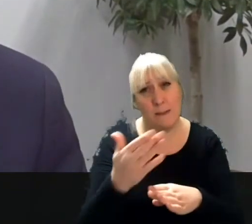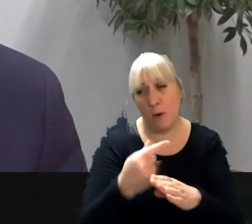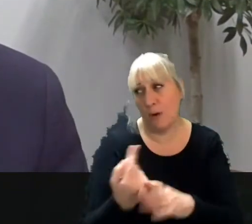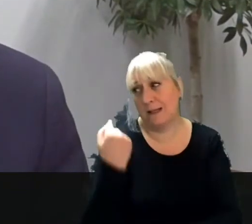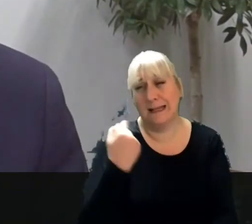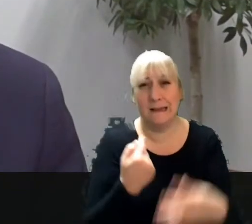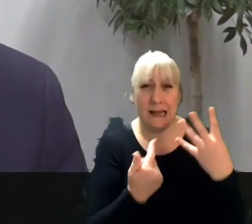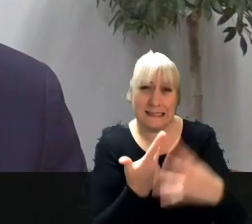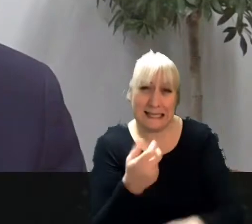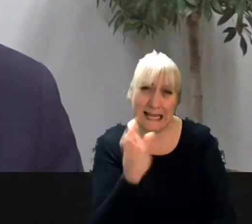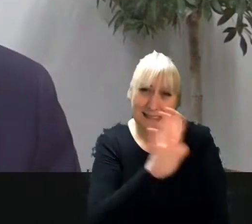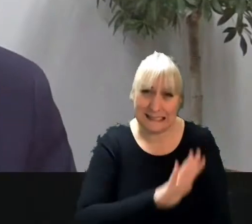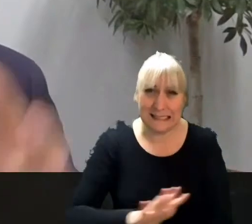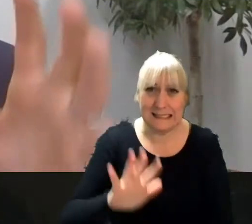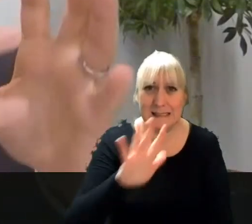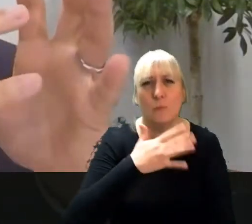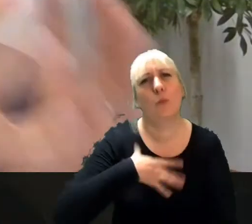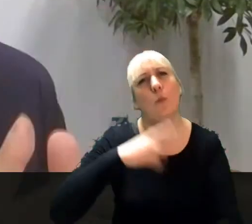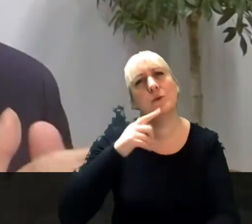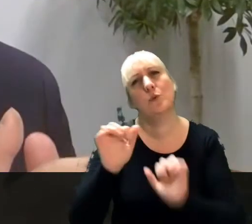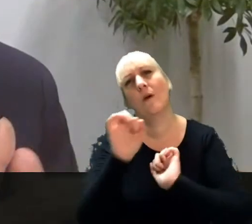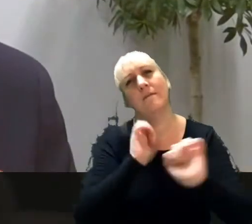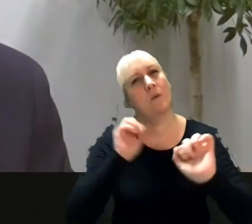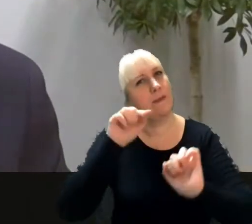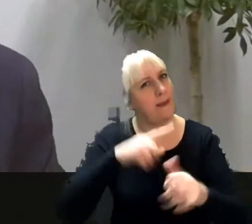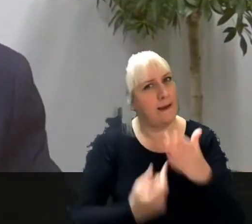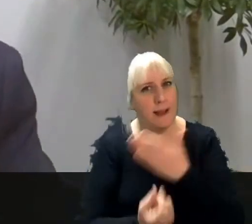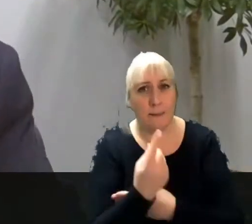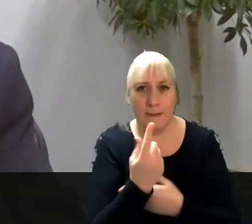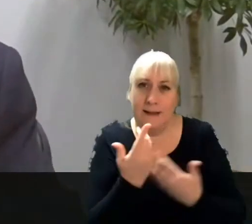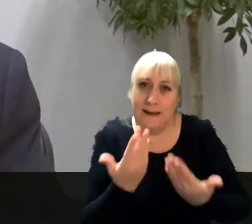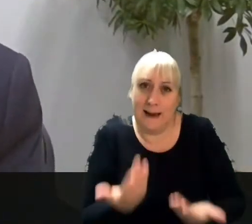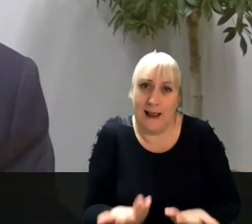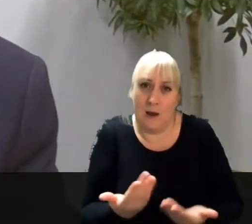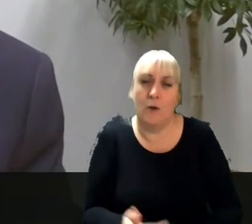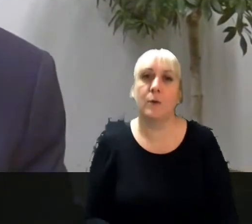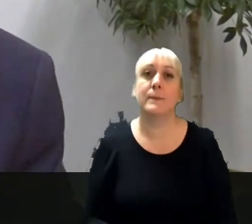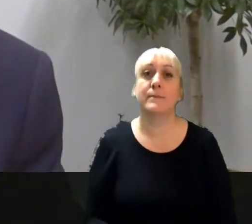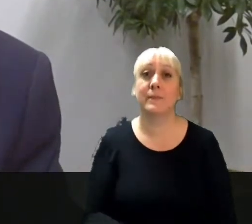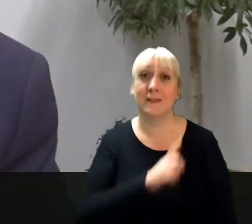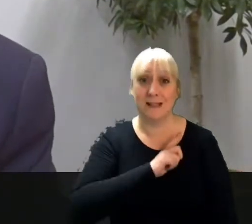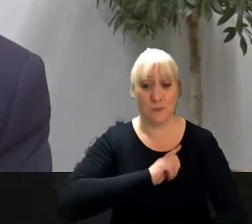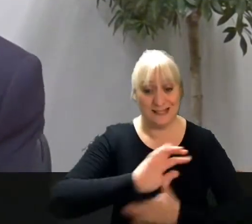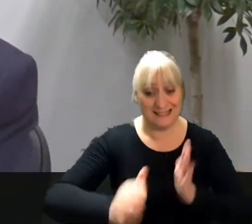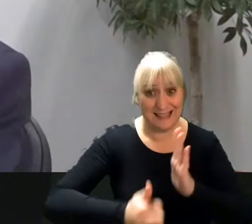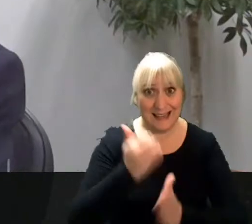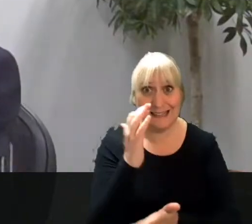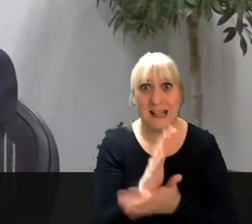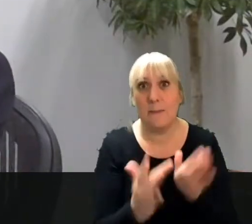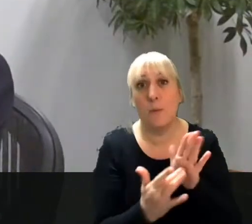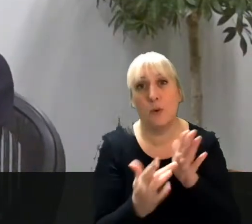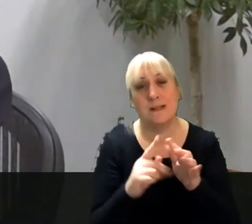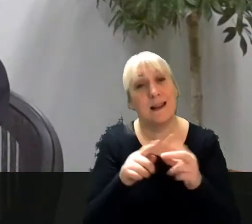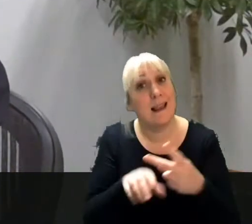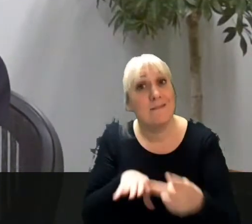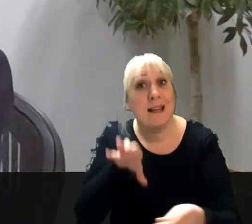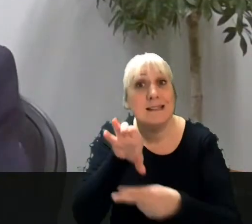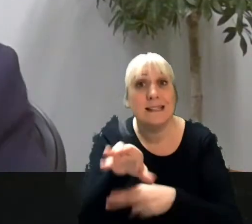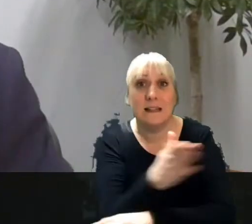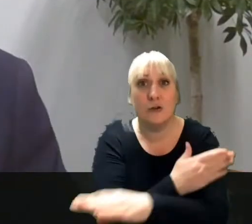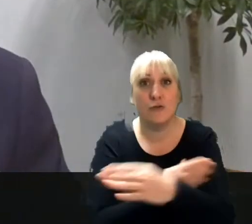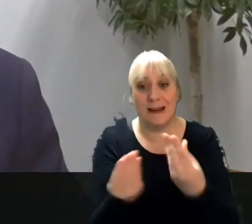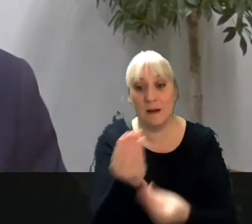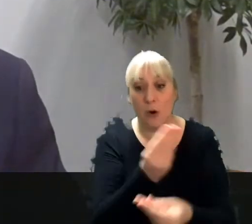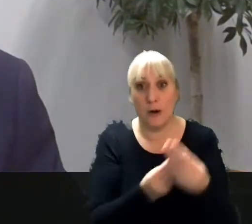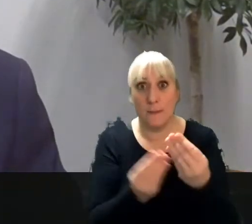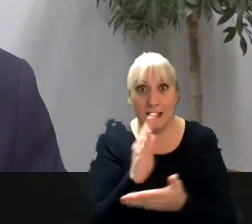a generation being wiped out. And that's why skills is important, investing in the green economy is important, and investing in future-proof jobs